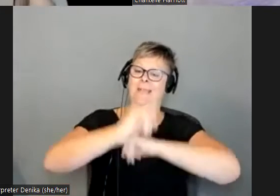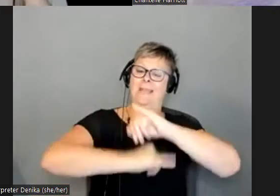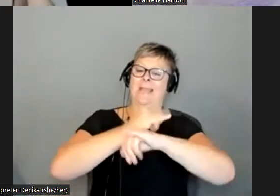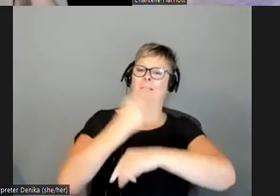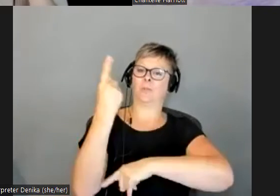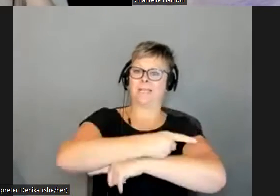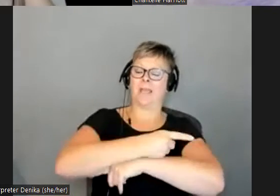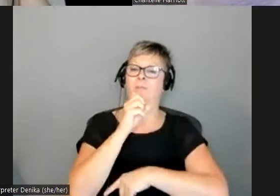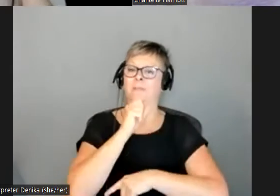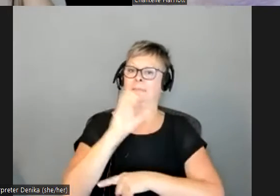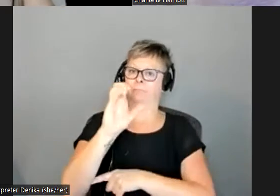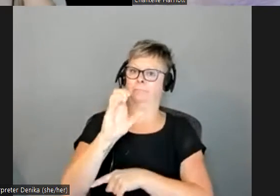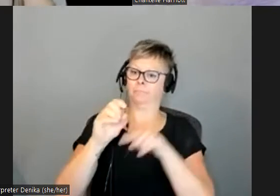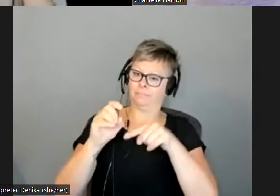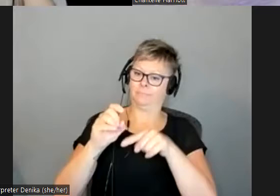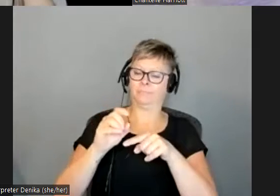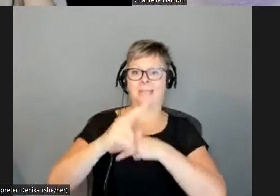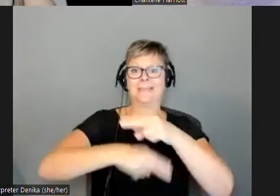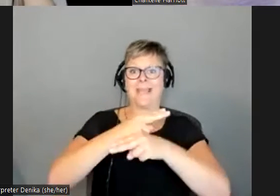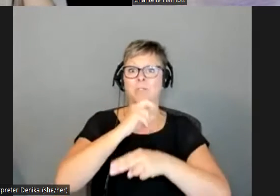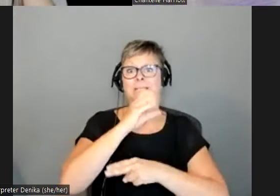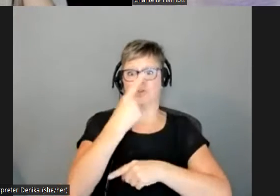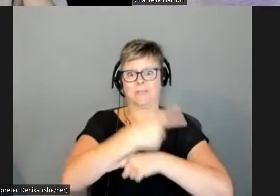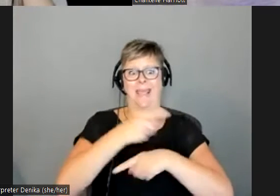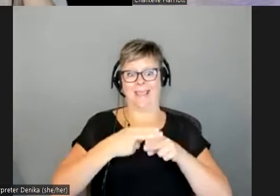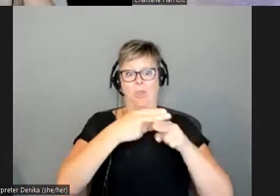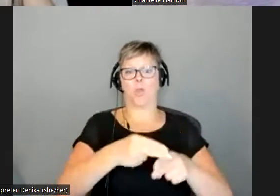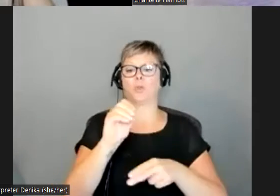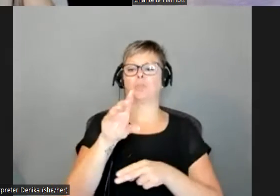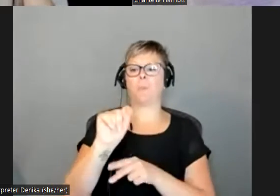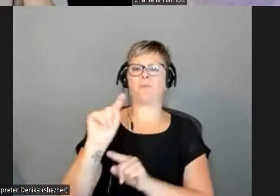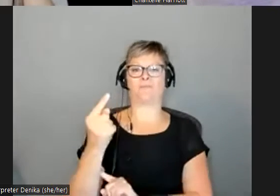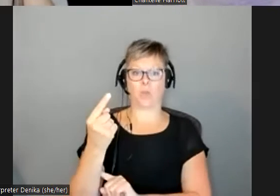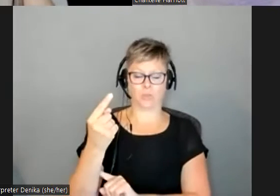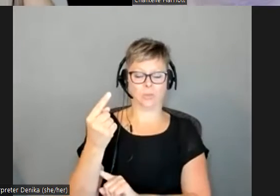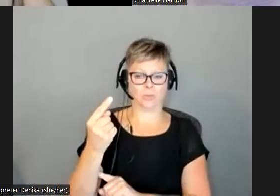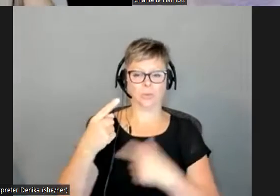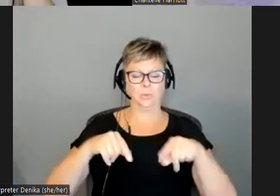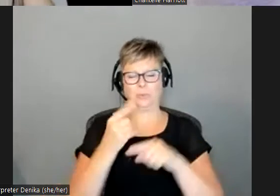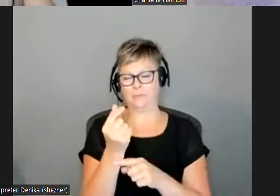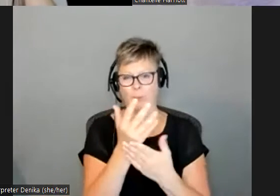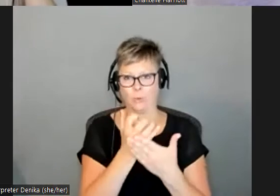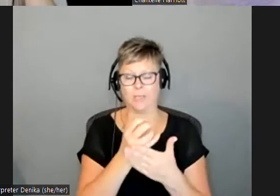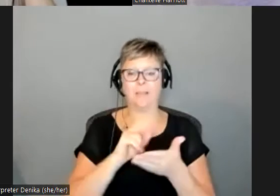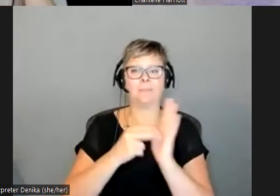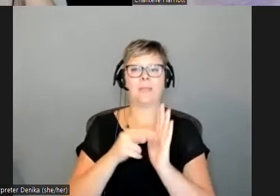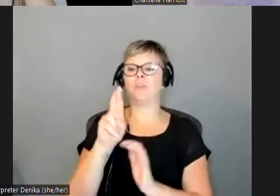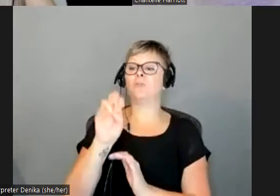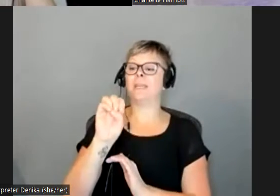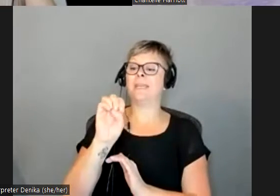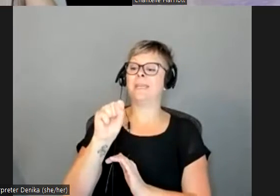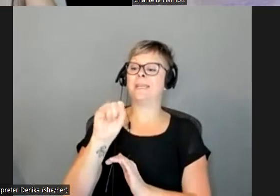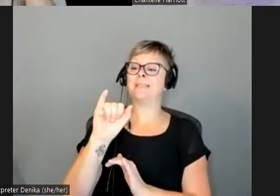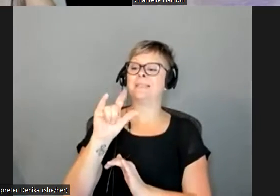in Canada calling it National Seniors Day, which is celebrated on October 1st. This year, the theme is the resilience of older persons in a